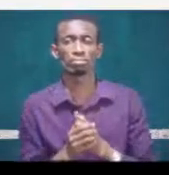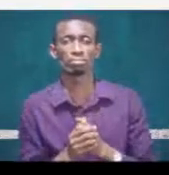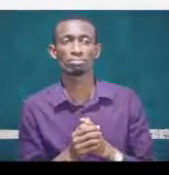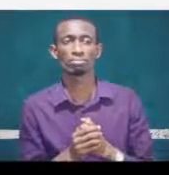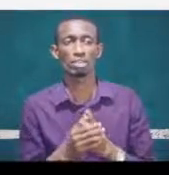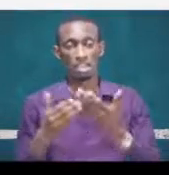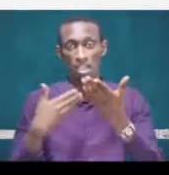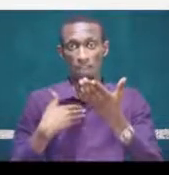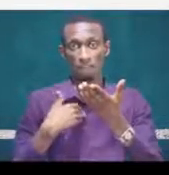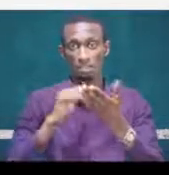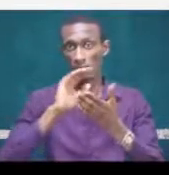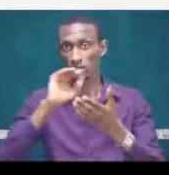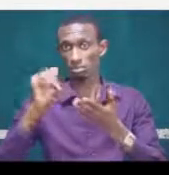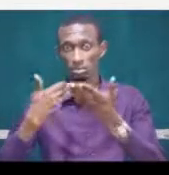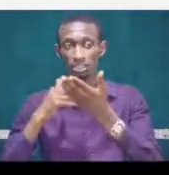We have these letters,